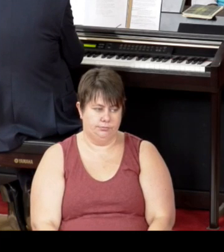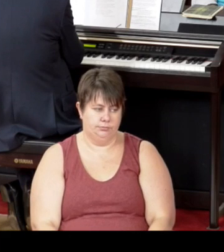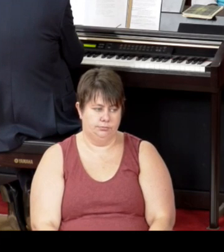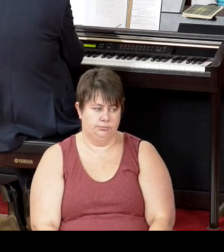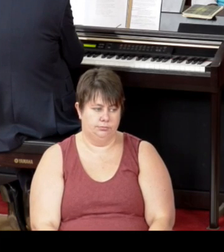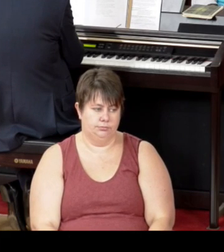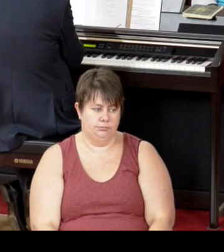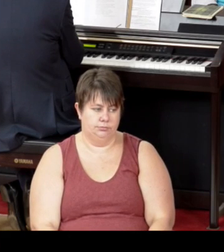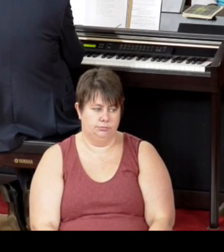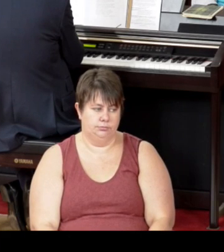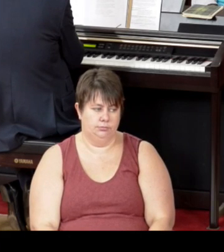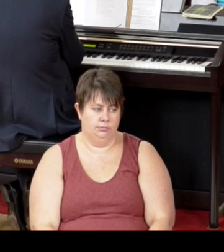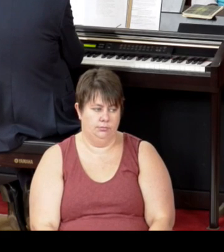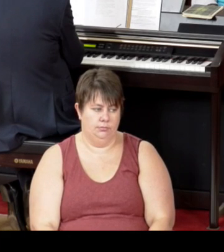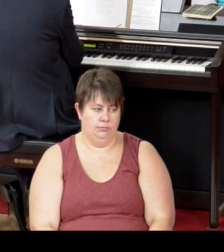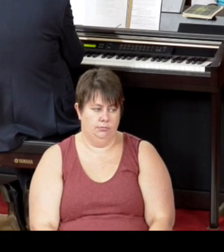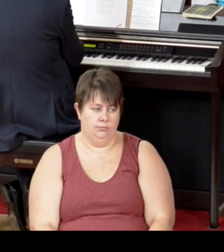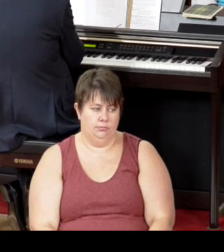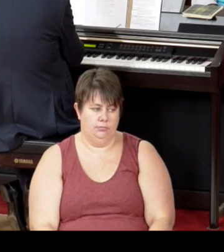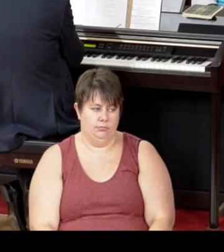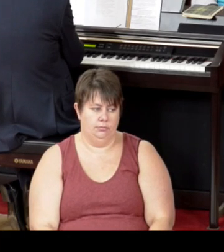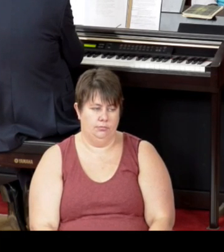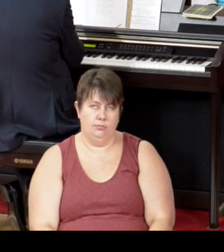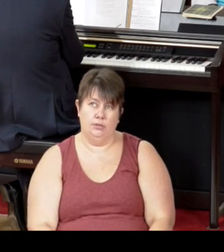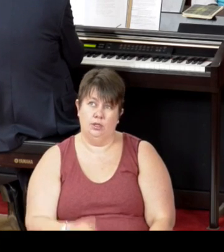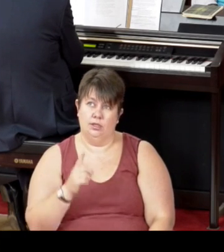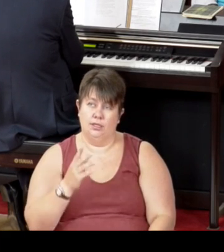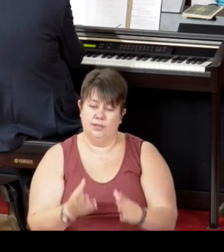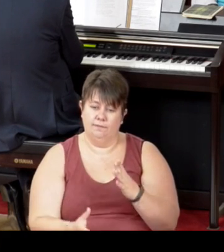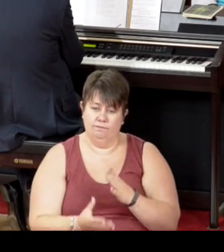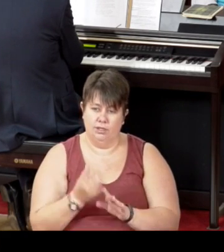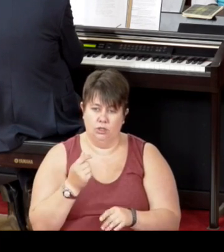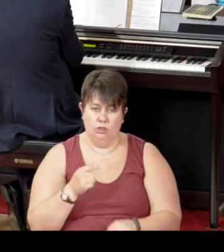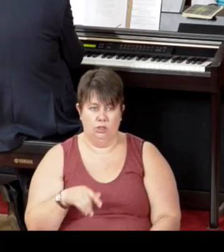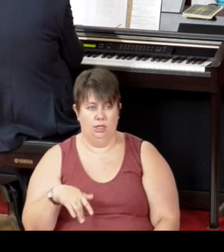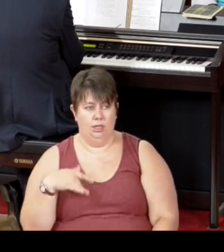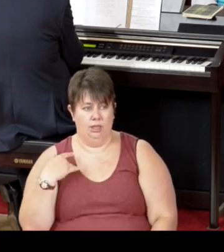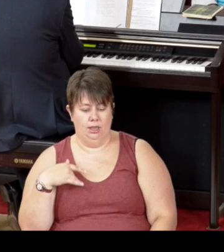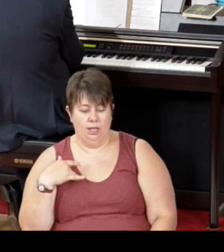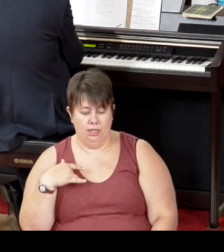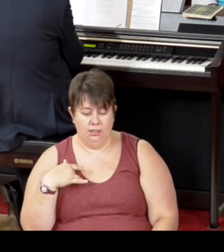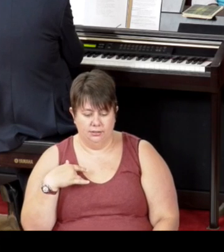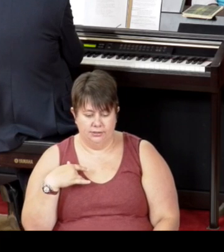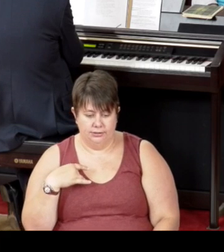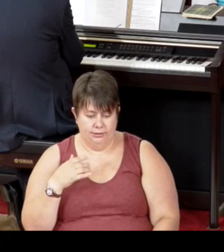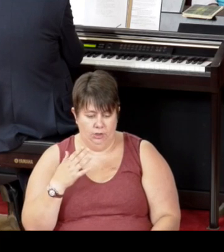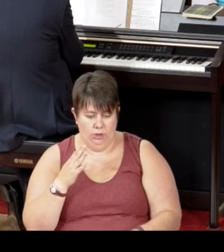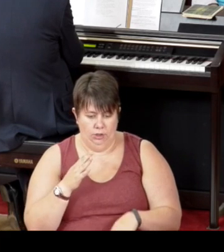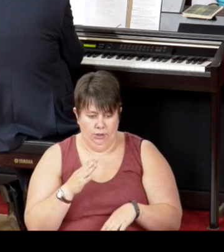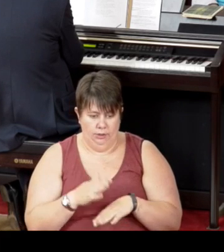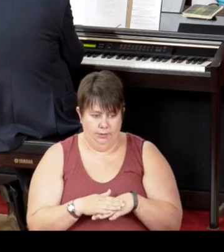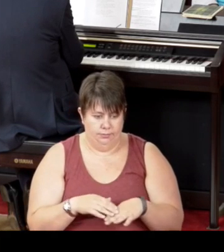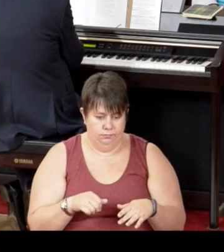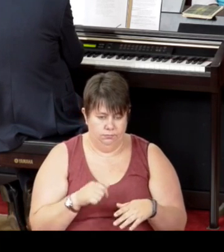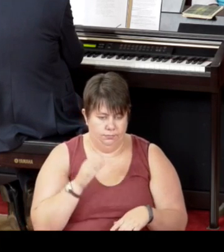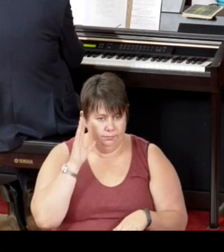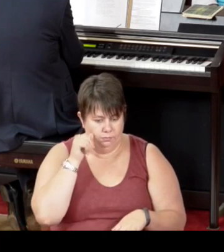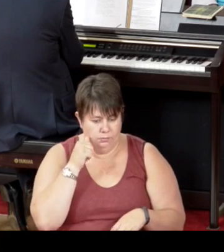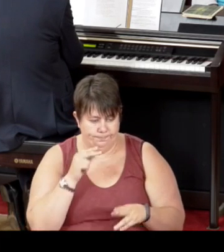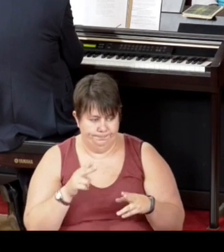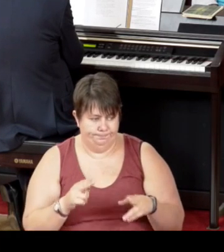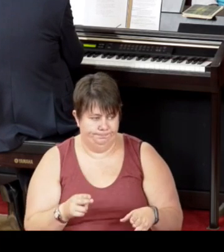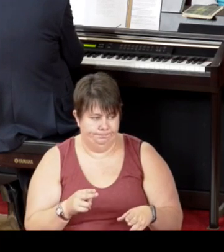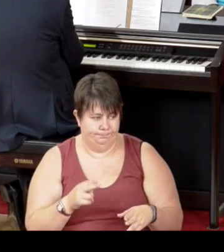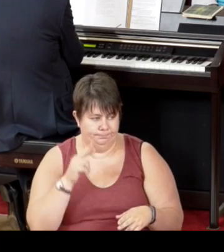Lord God, if any of us ever find our life on the line for you, help us to remember what